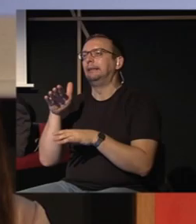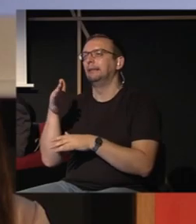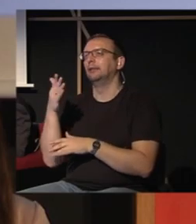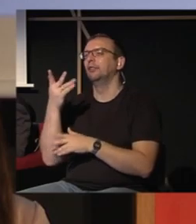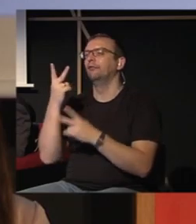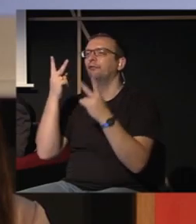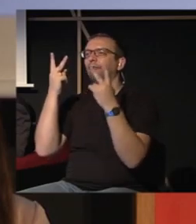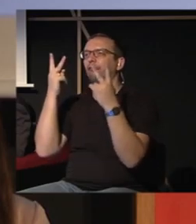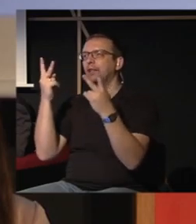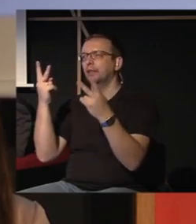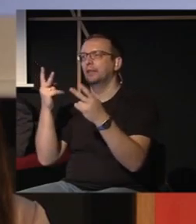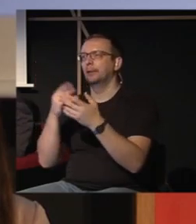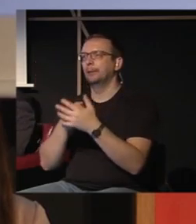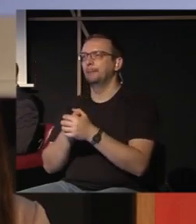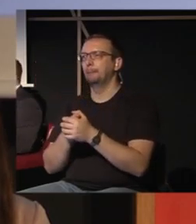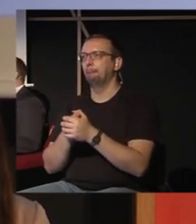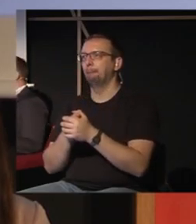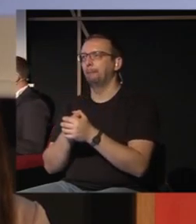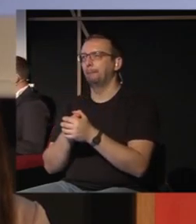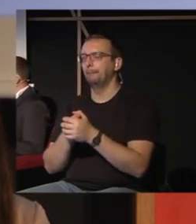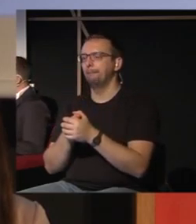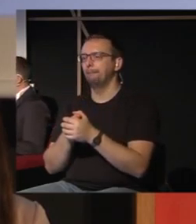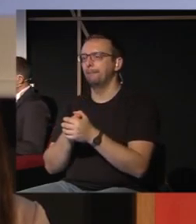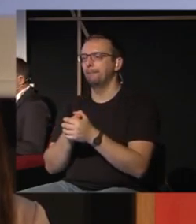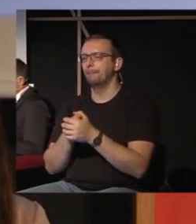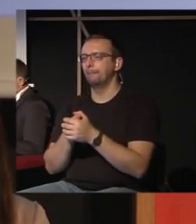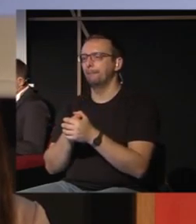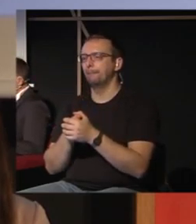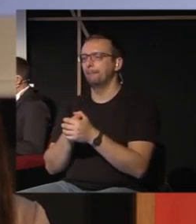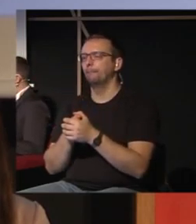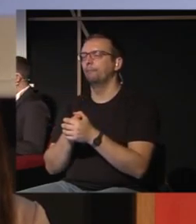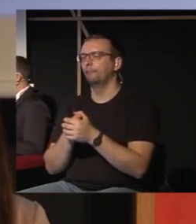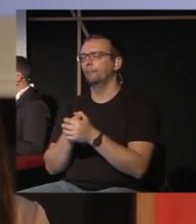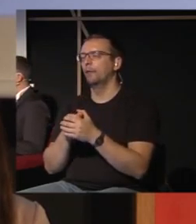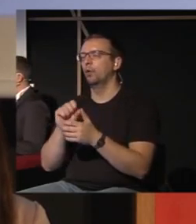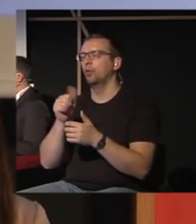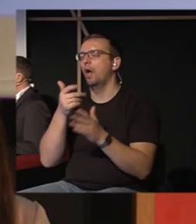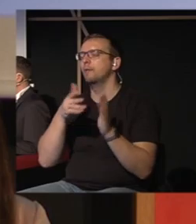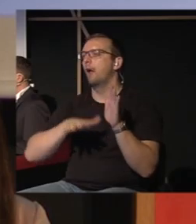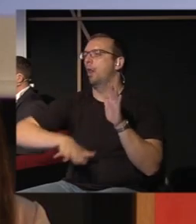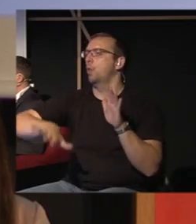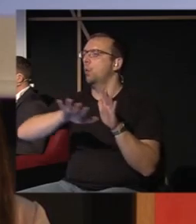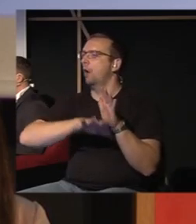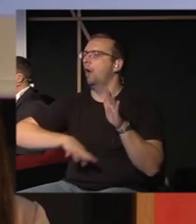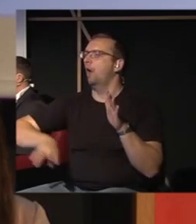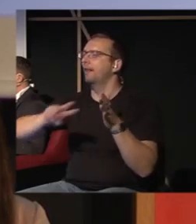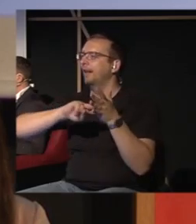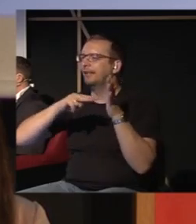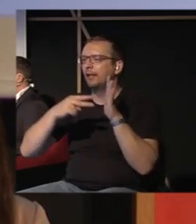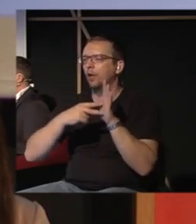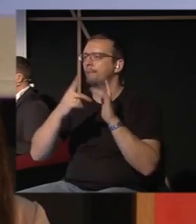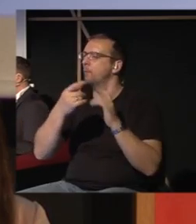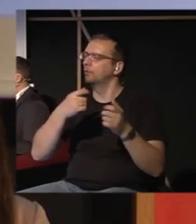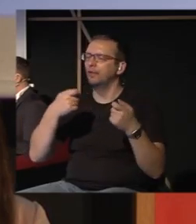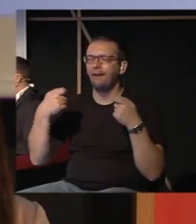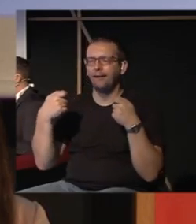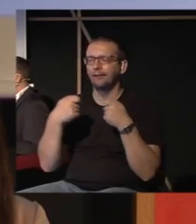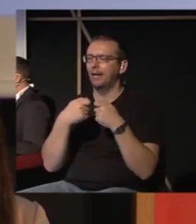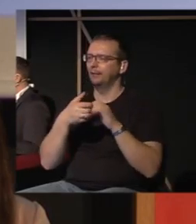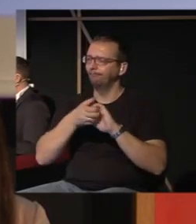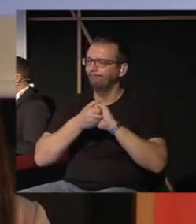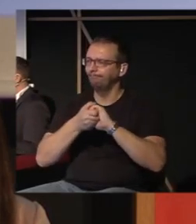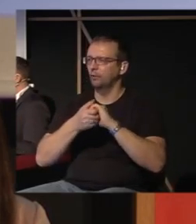we have the city stadium, and it's really hard to work on stadium accessibility. So we are not